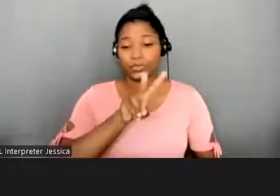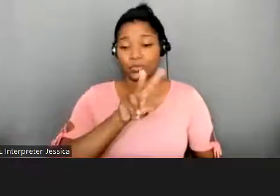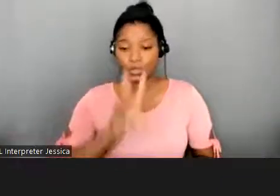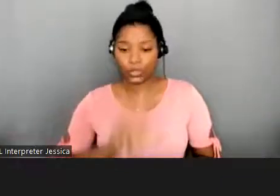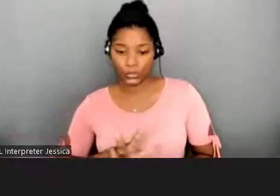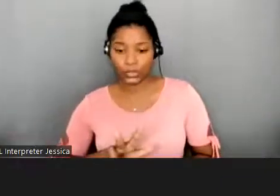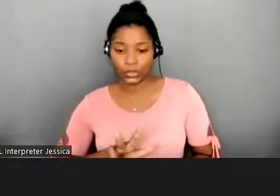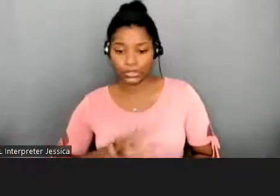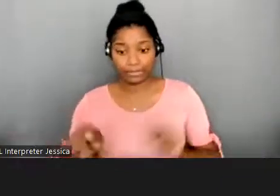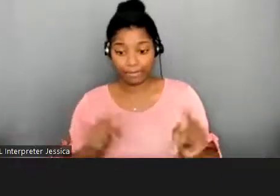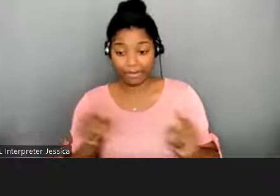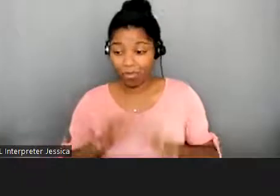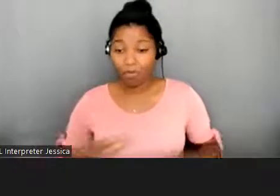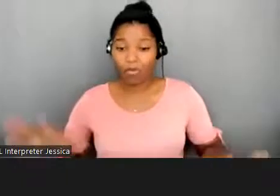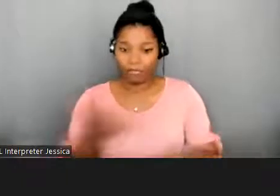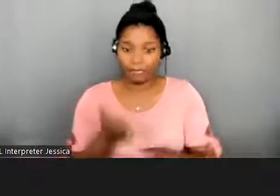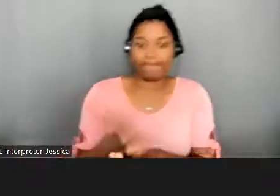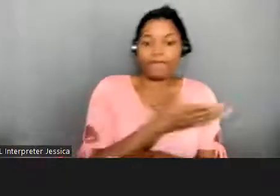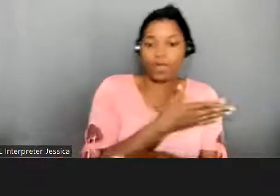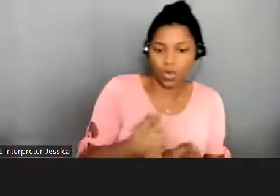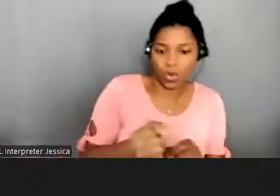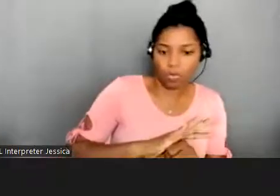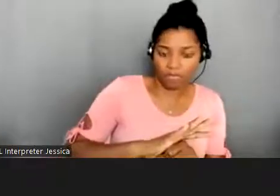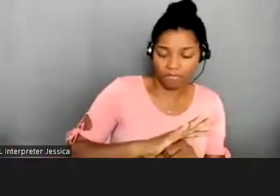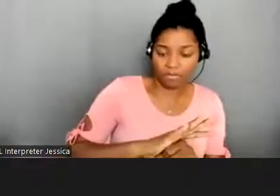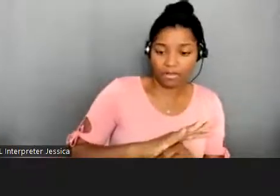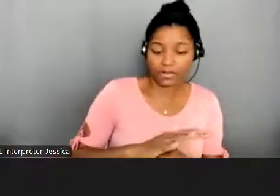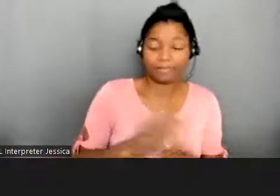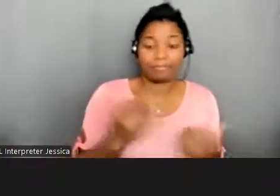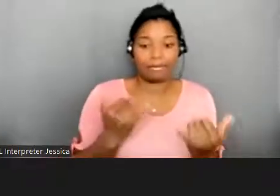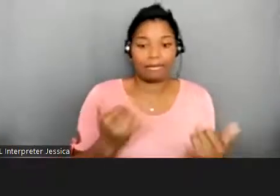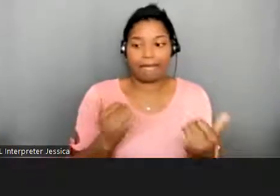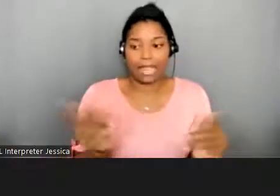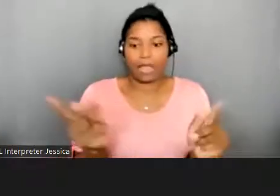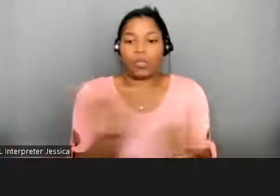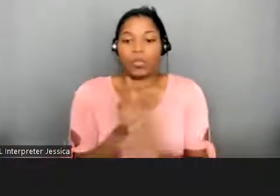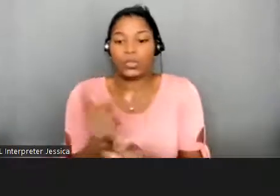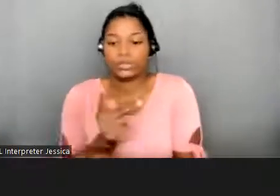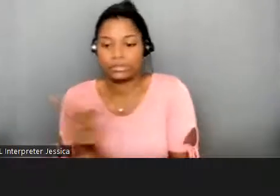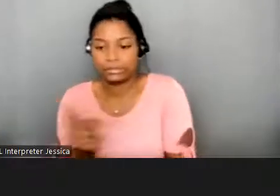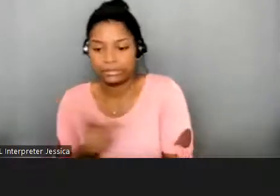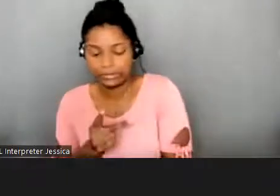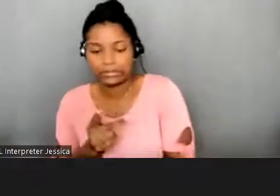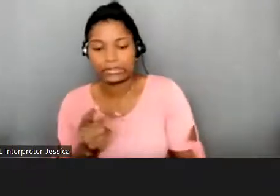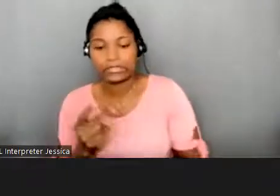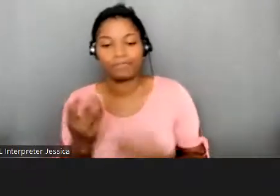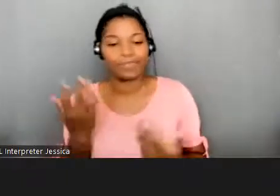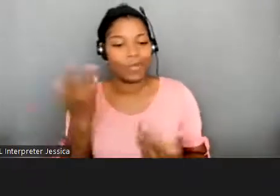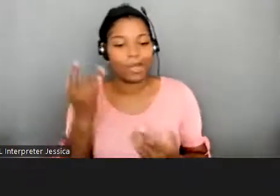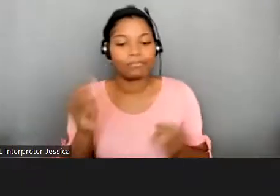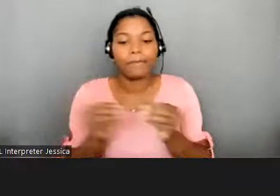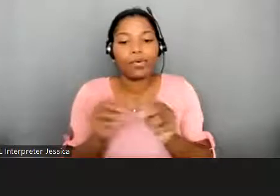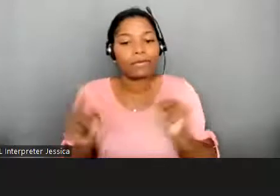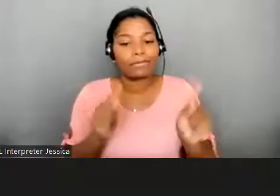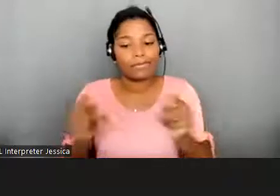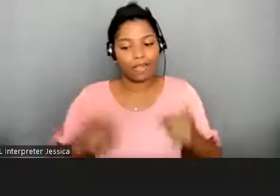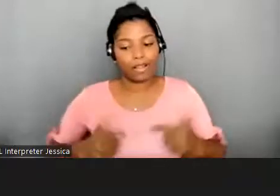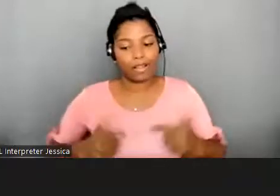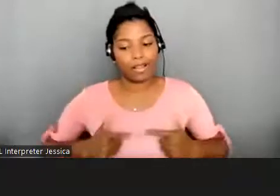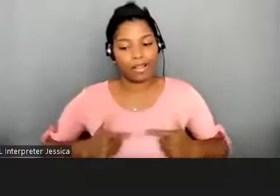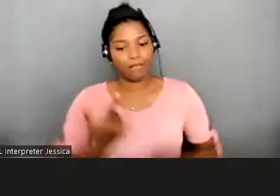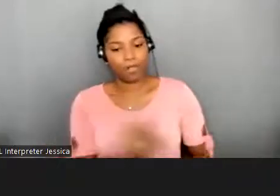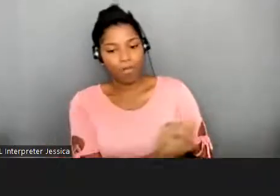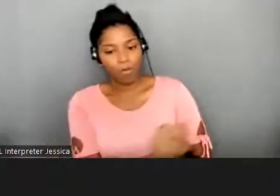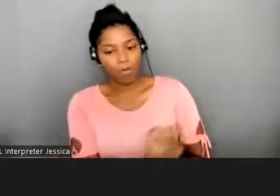population prior to the pandemic, and it may have worsened in recent decades with indicators like more people living alone and